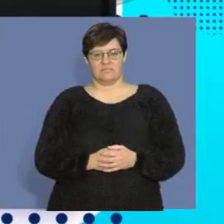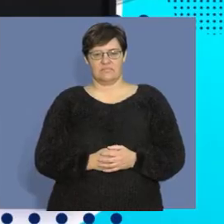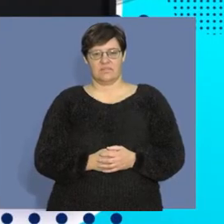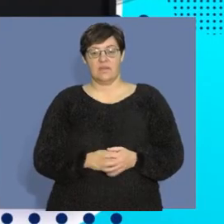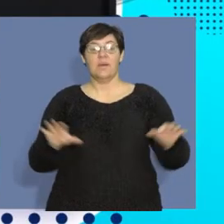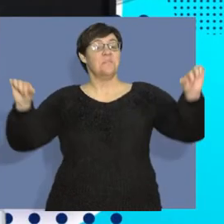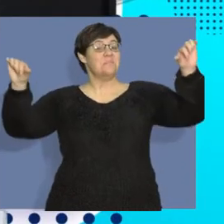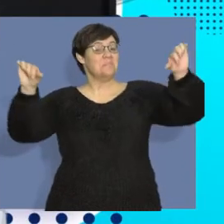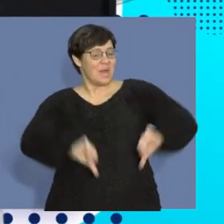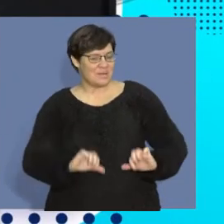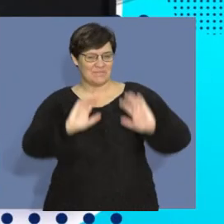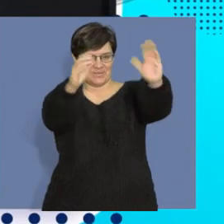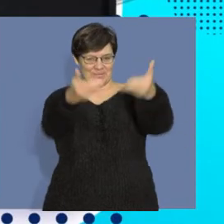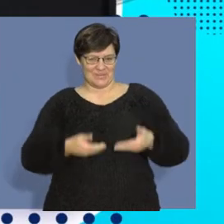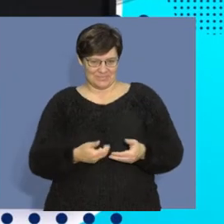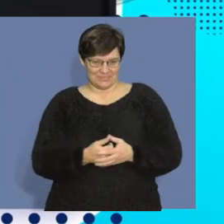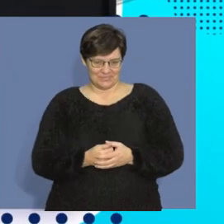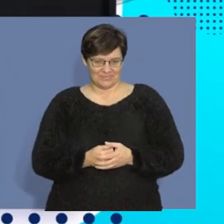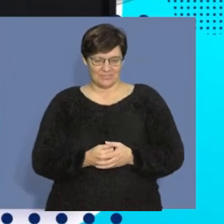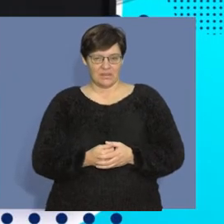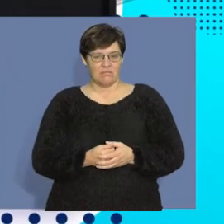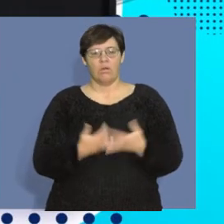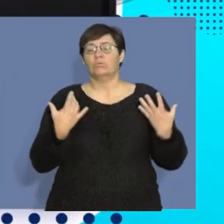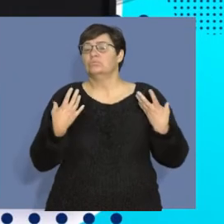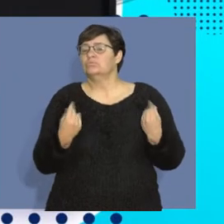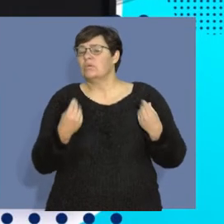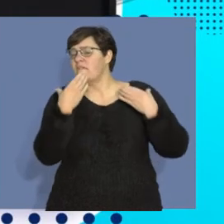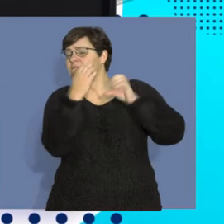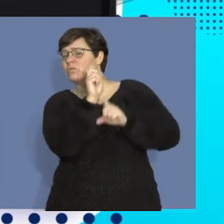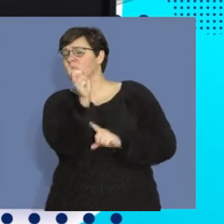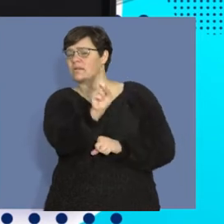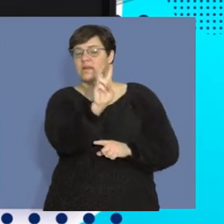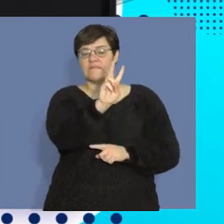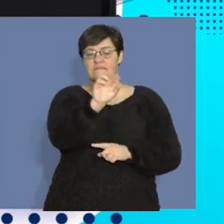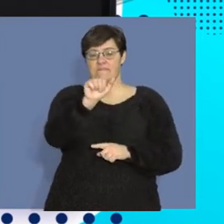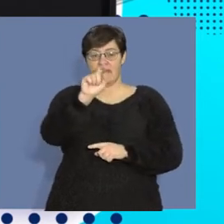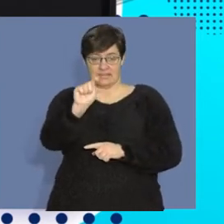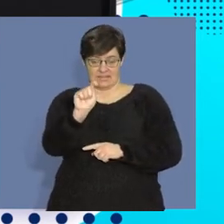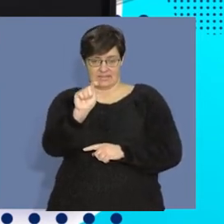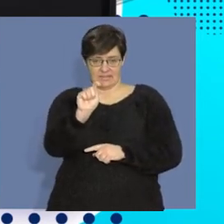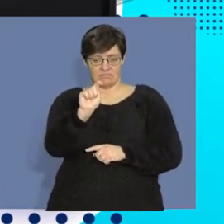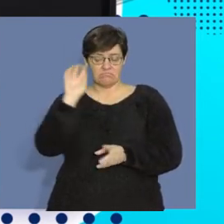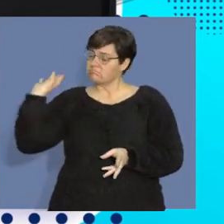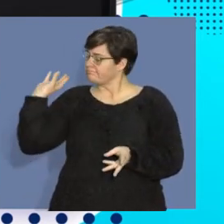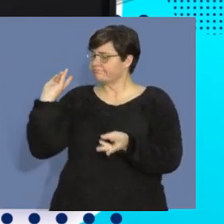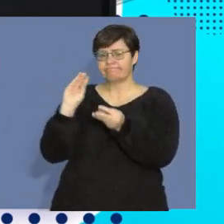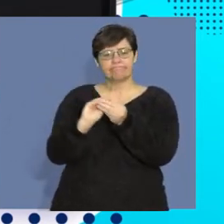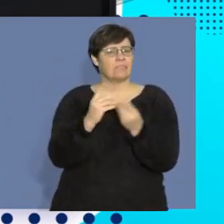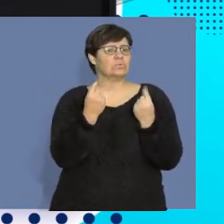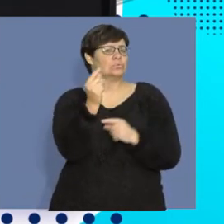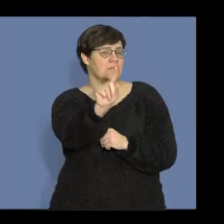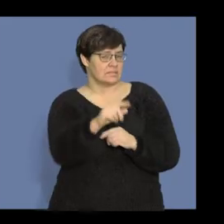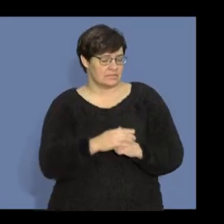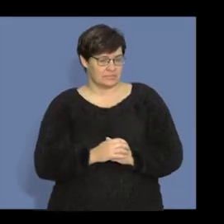Welcome back, Accounting Boffins. Right, we're busy with VAT. Let's do a recap of what we've done so far. Number